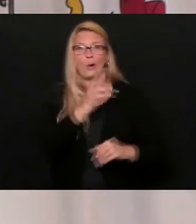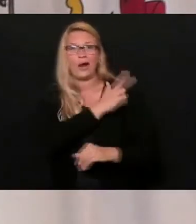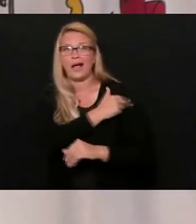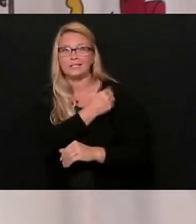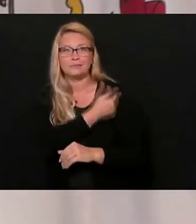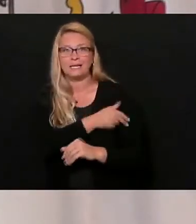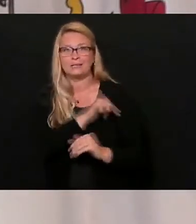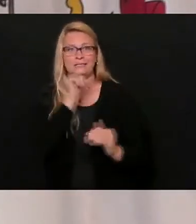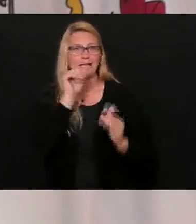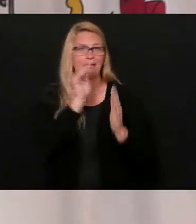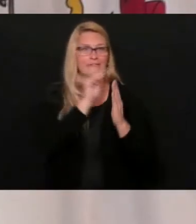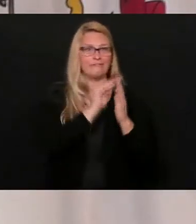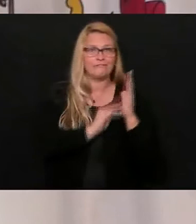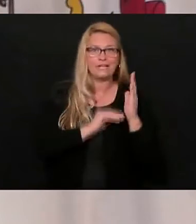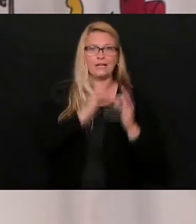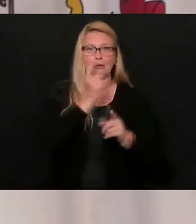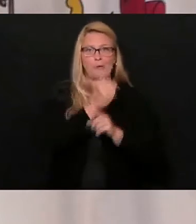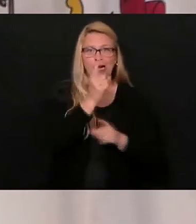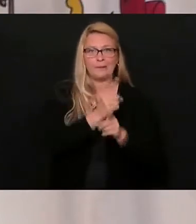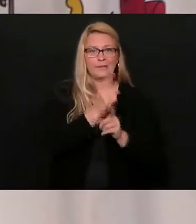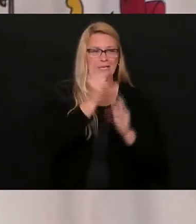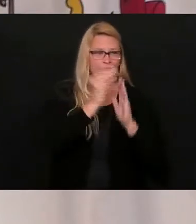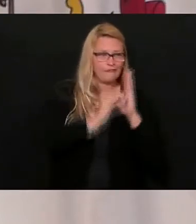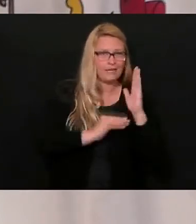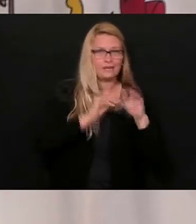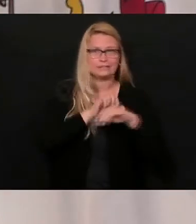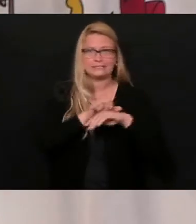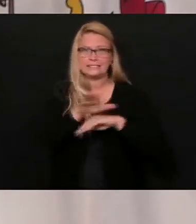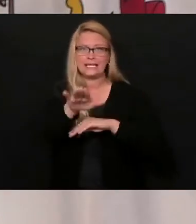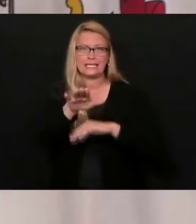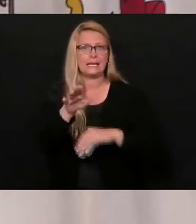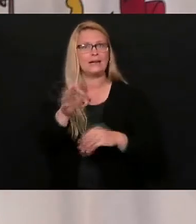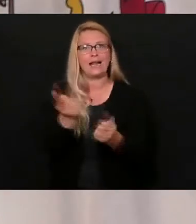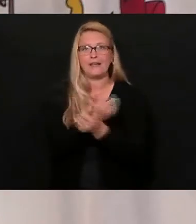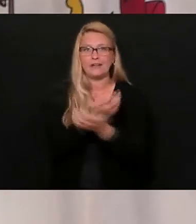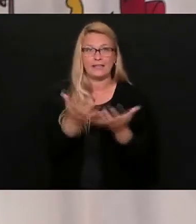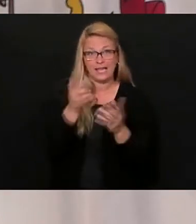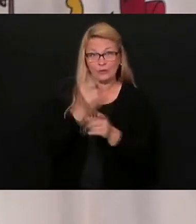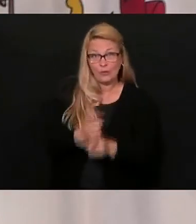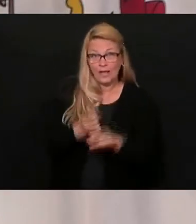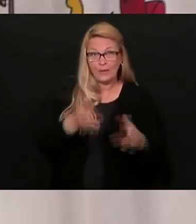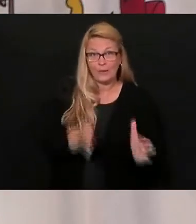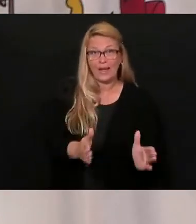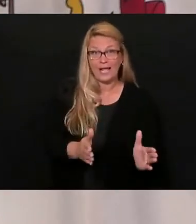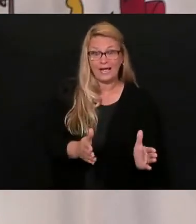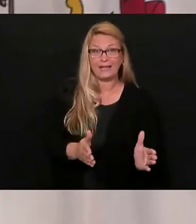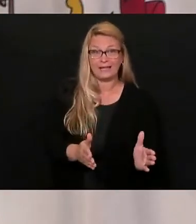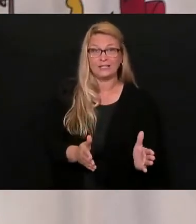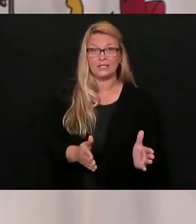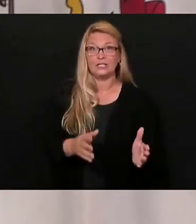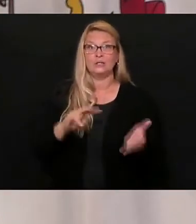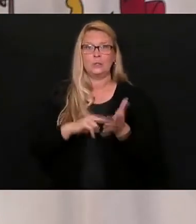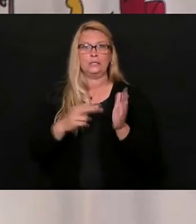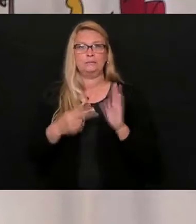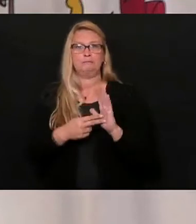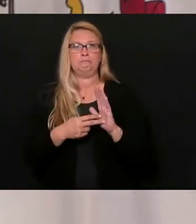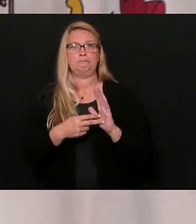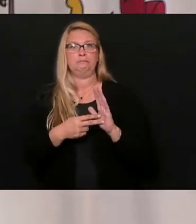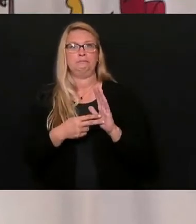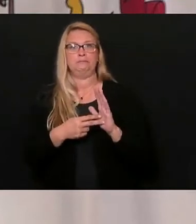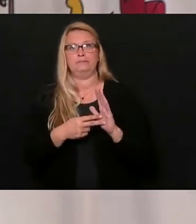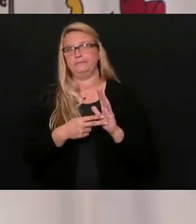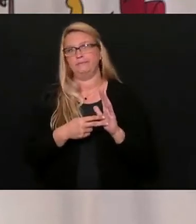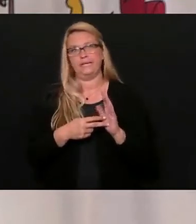not properly sent in the documentation, and considering, you know, that's a